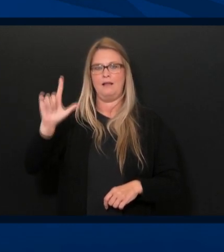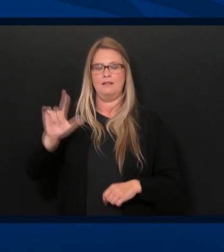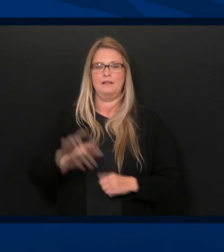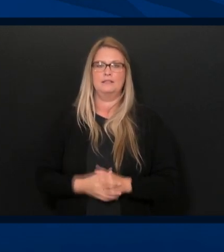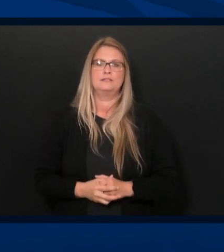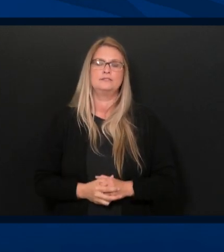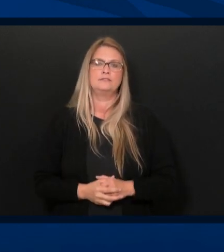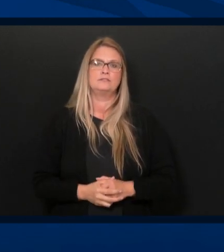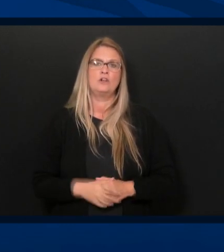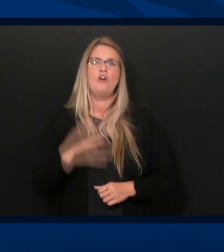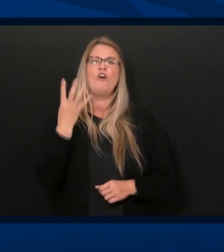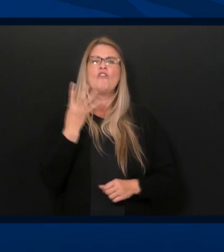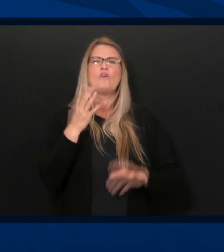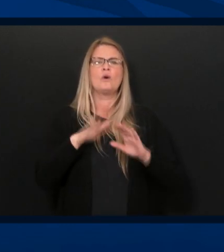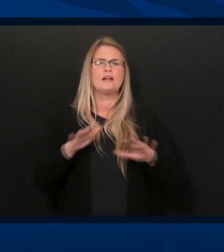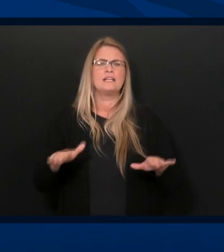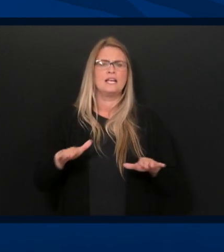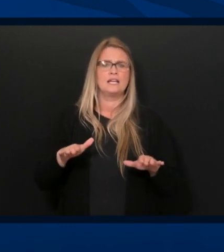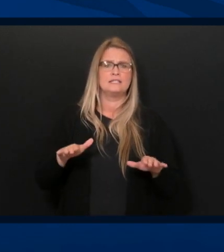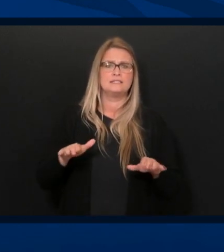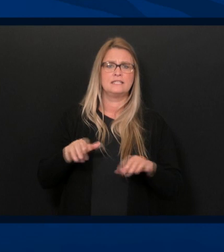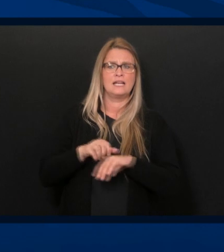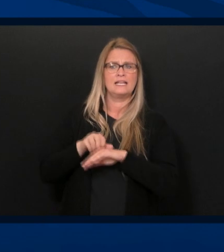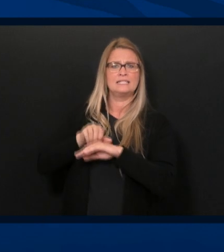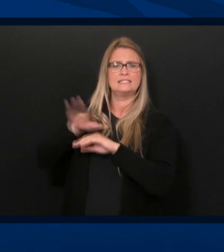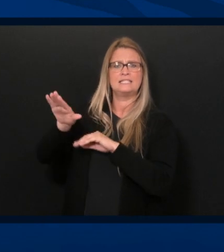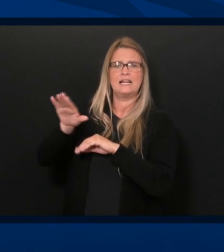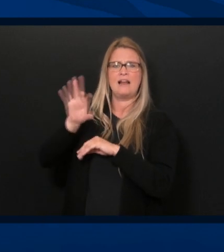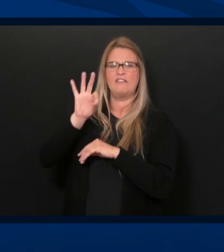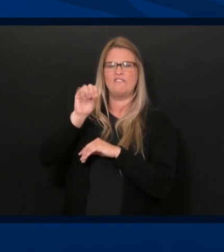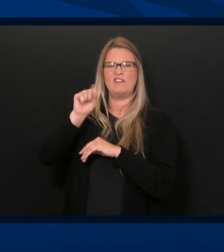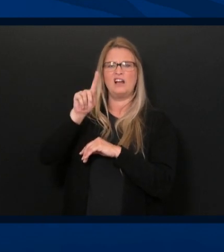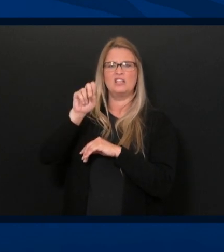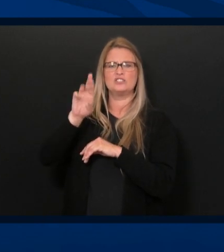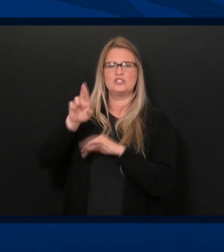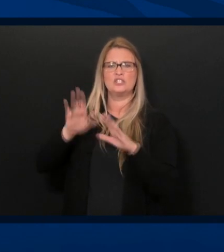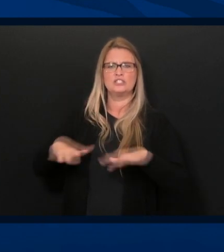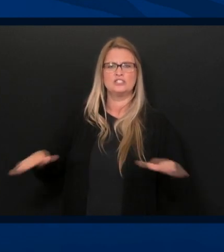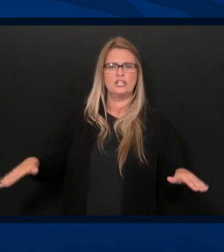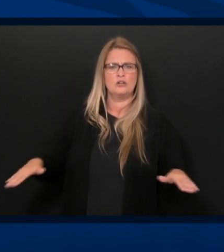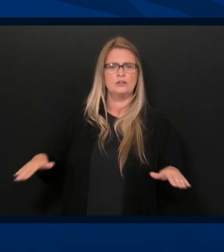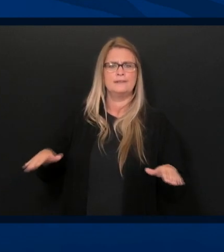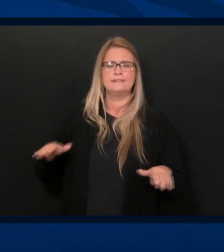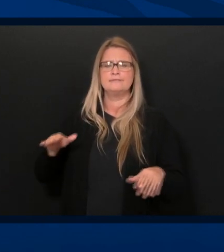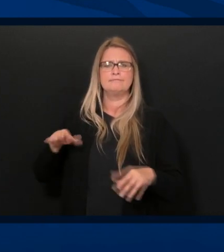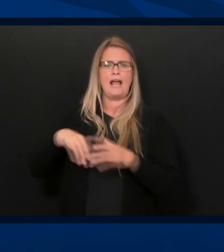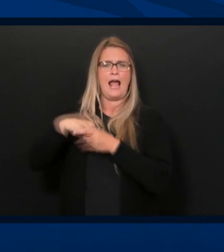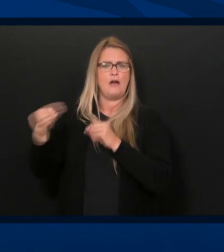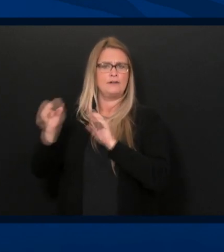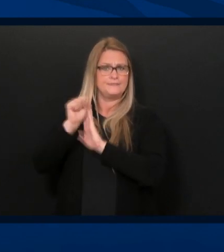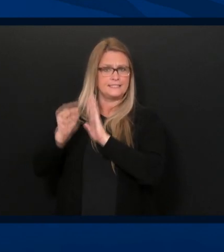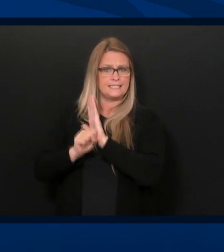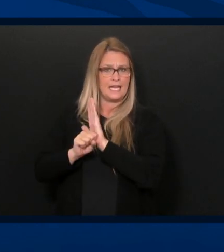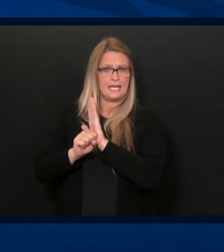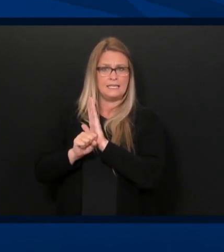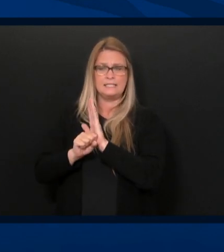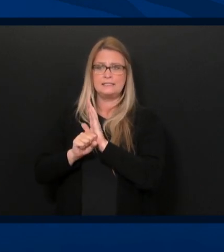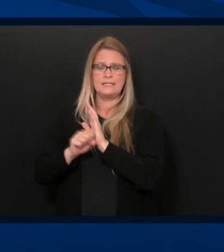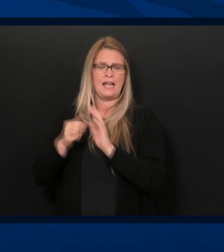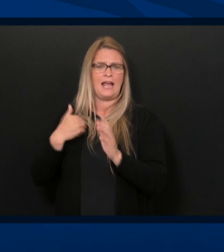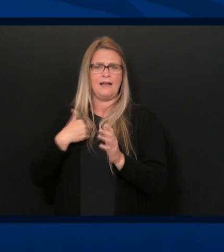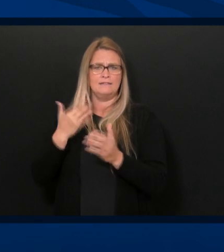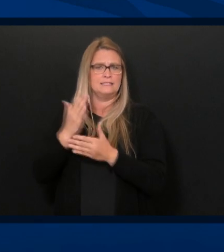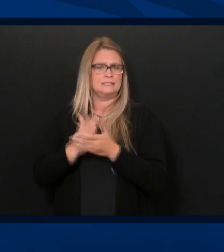that DHHR sent out of state for some reason. They are foster children or abuse or neglect cases or committed delinquency offenses or